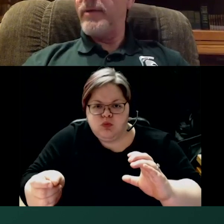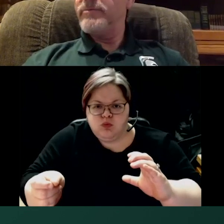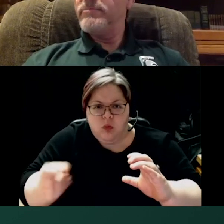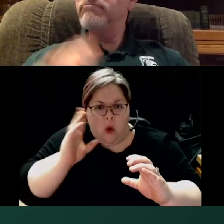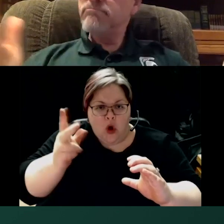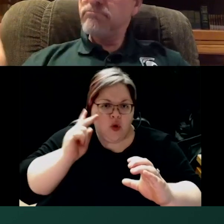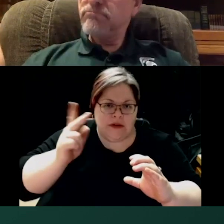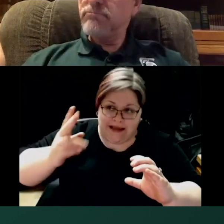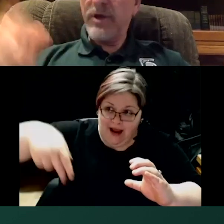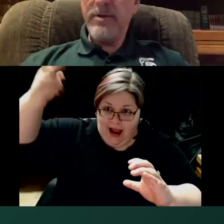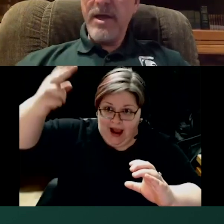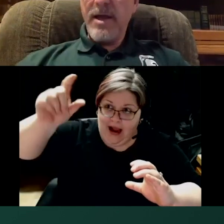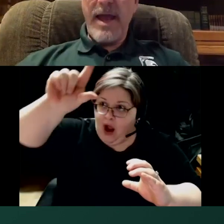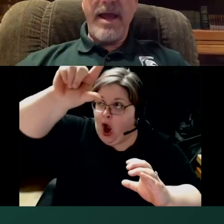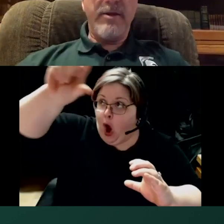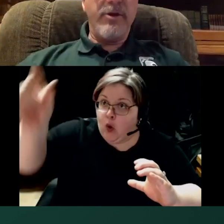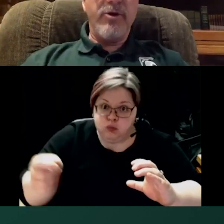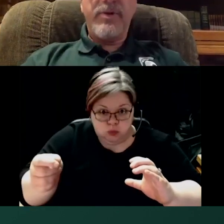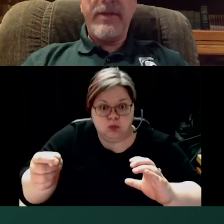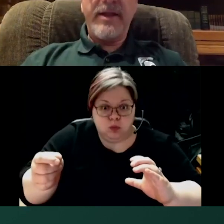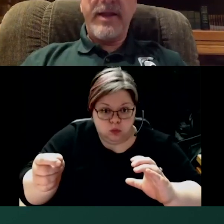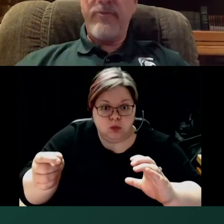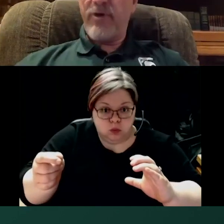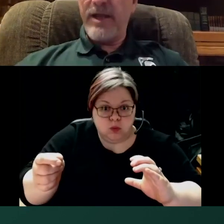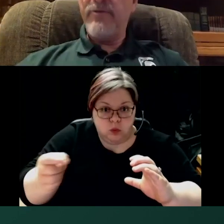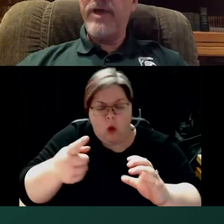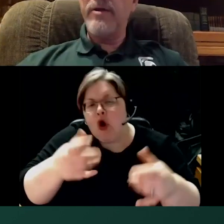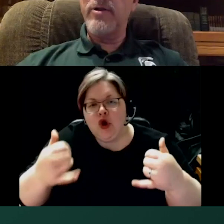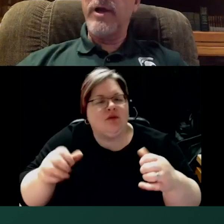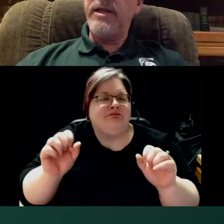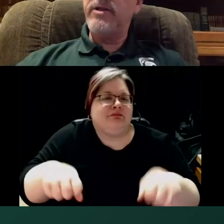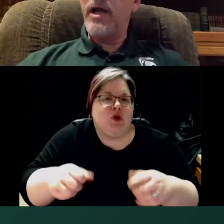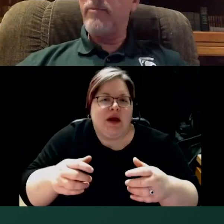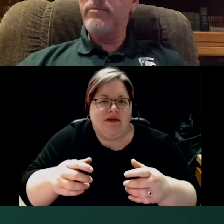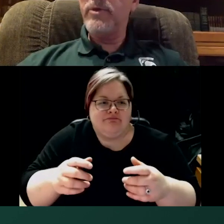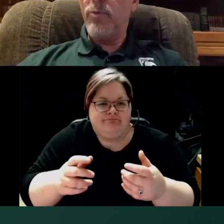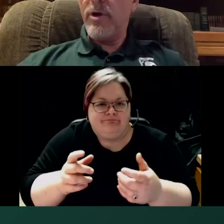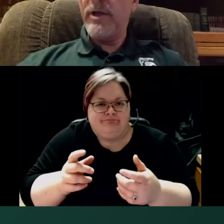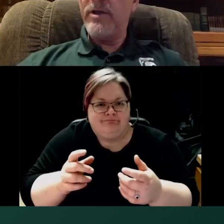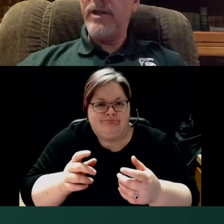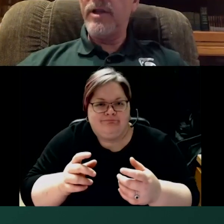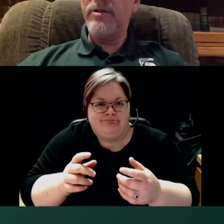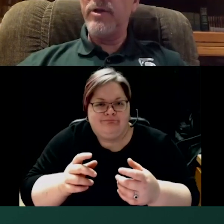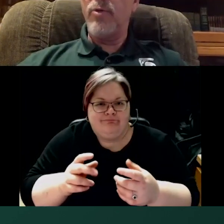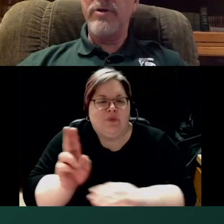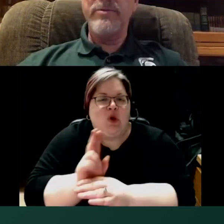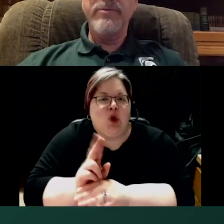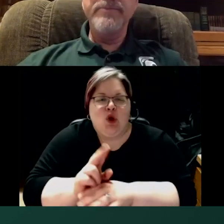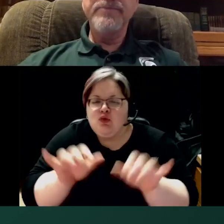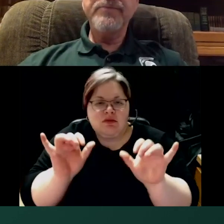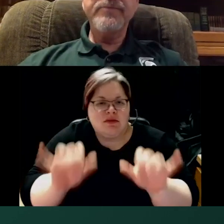sky. Okay. And so you can play that game for any phase or any time you want, any season you